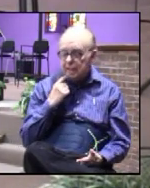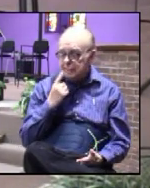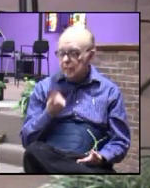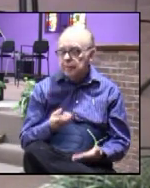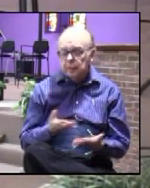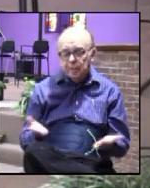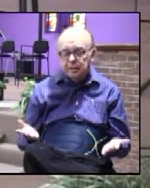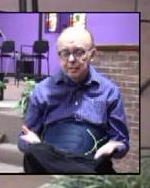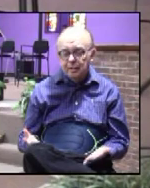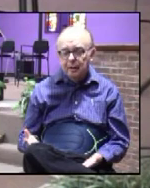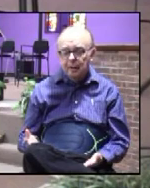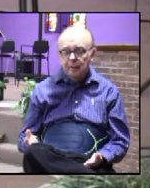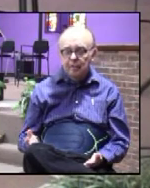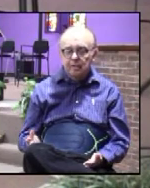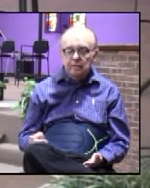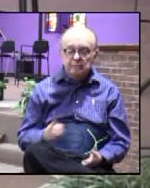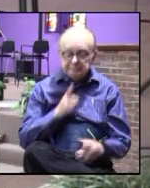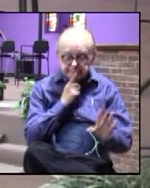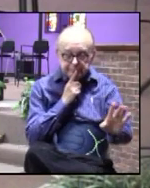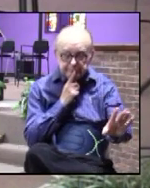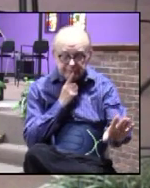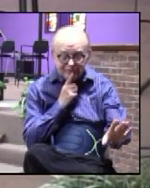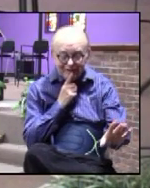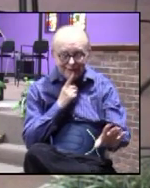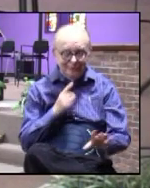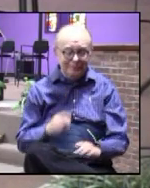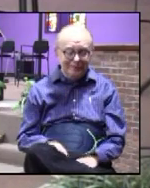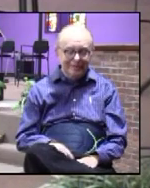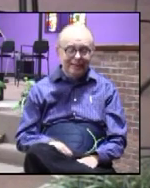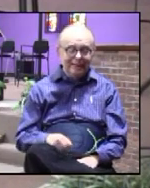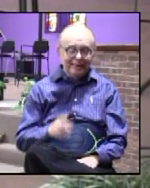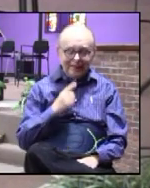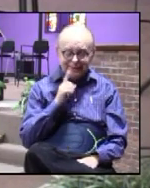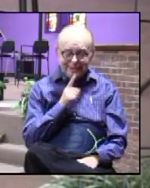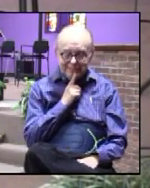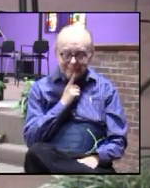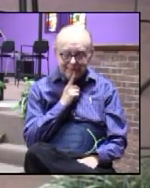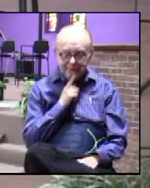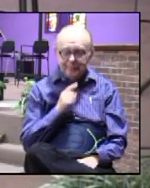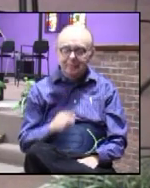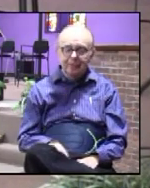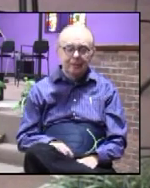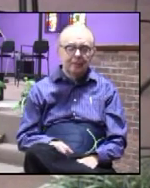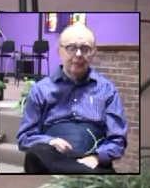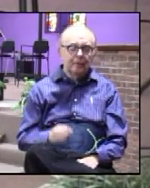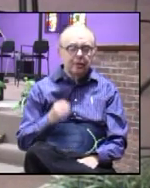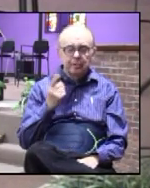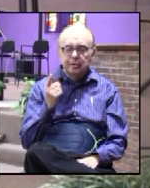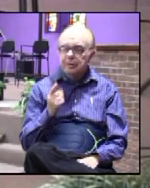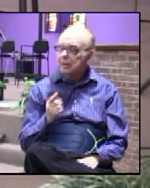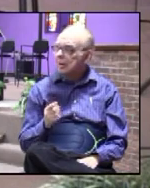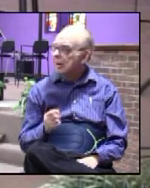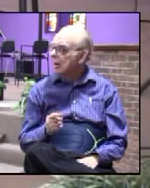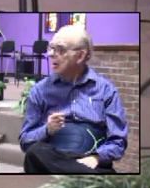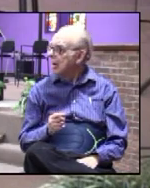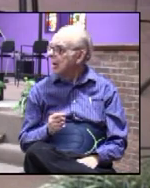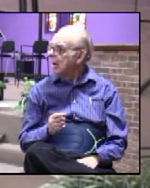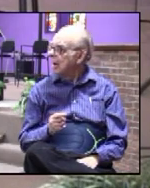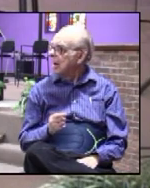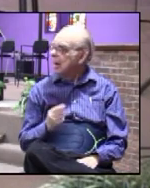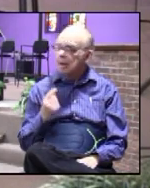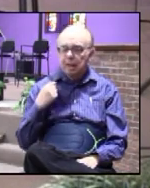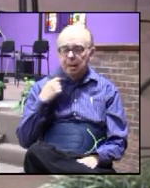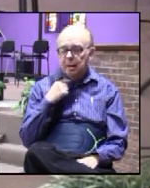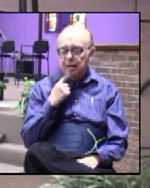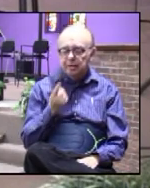Shut up. You don't understand. Here's what